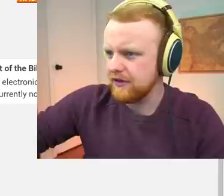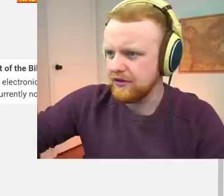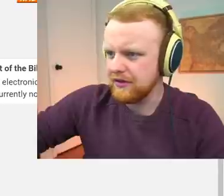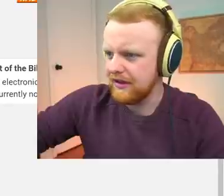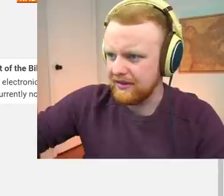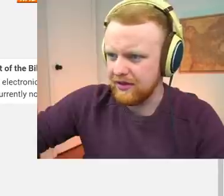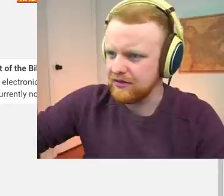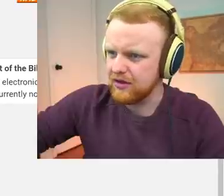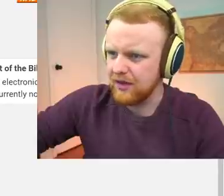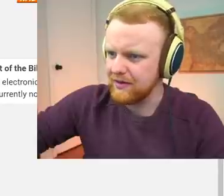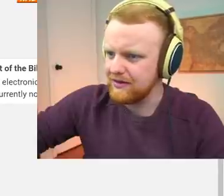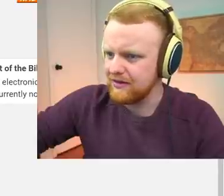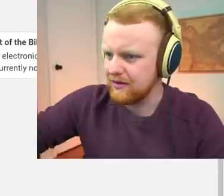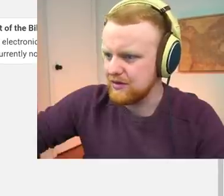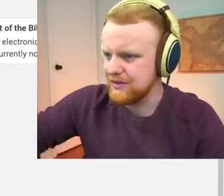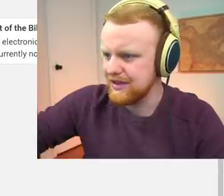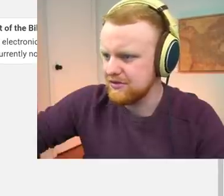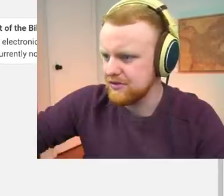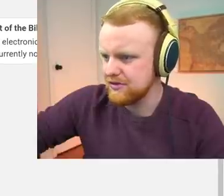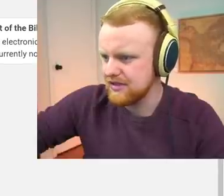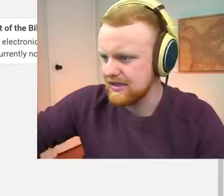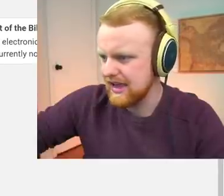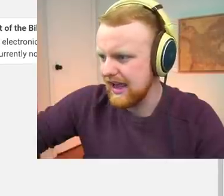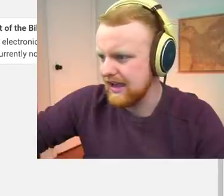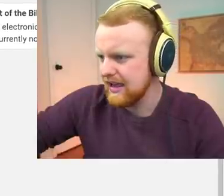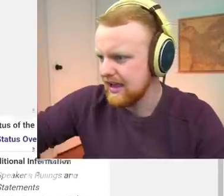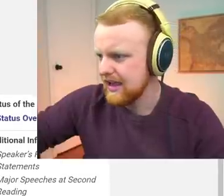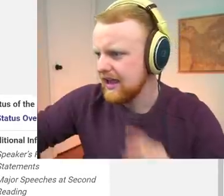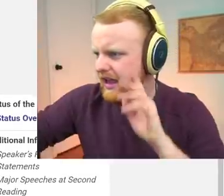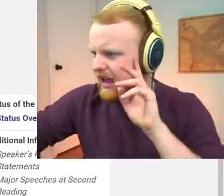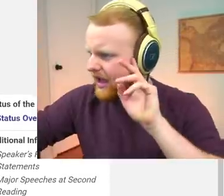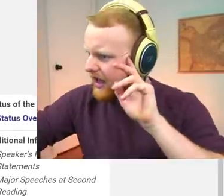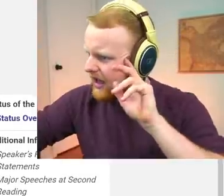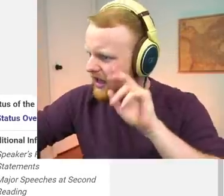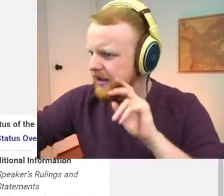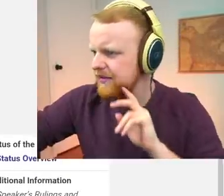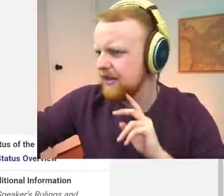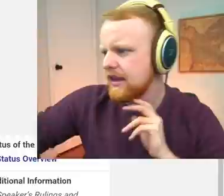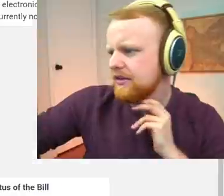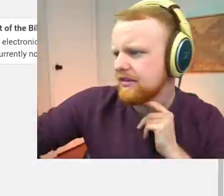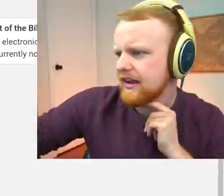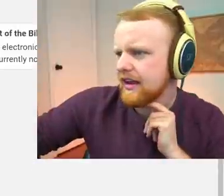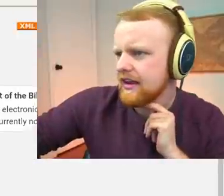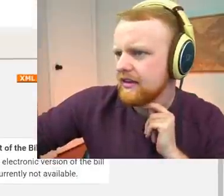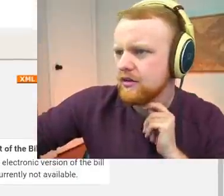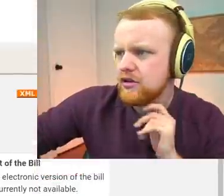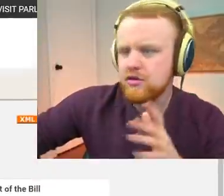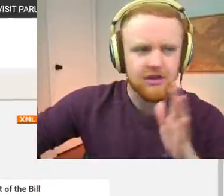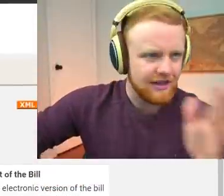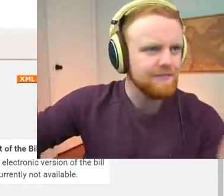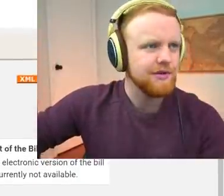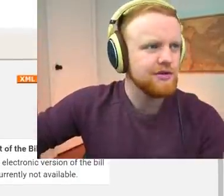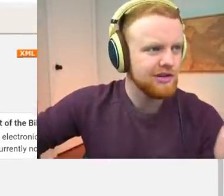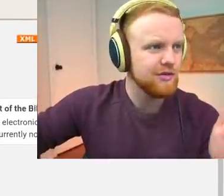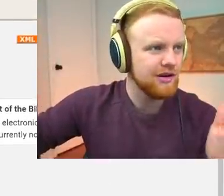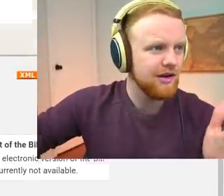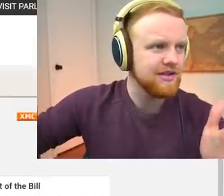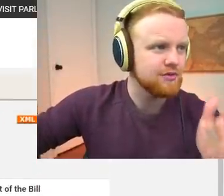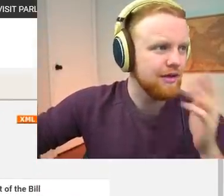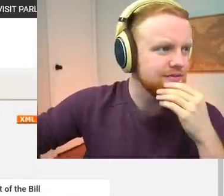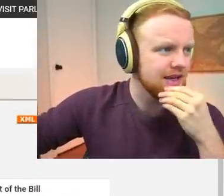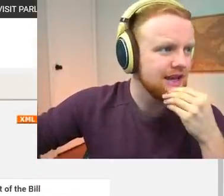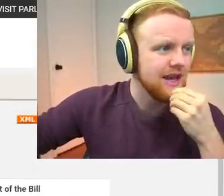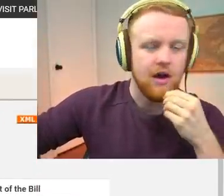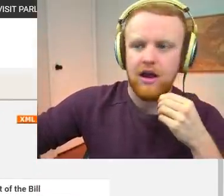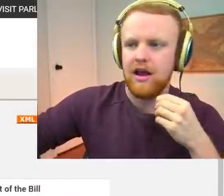Introduction and first reading at the House of Commons, so it's being introduced today. Interesting. So usually when I'm on